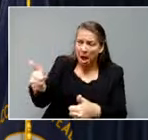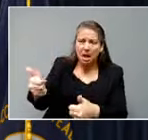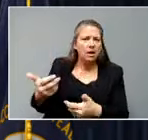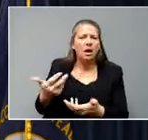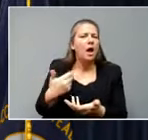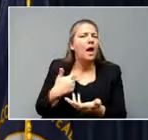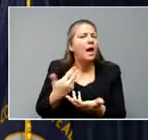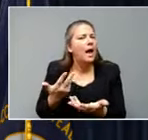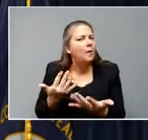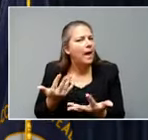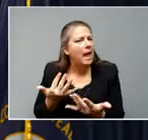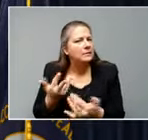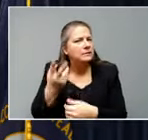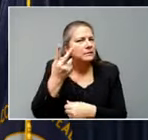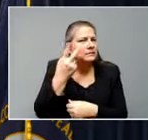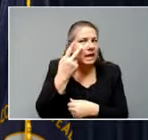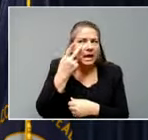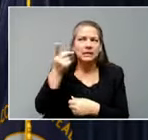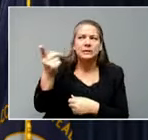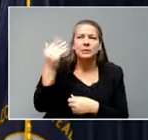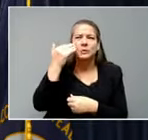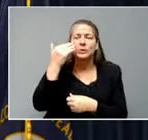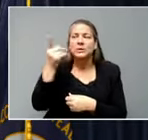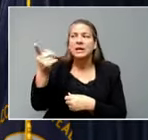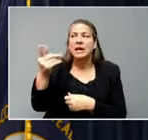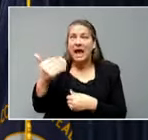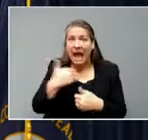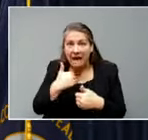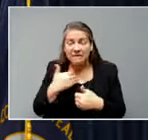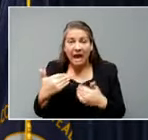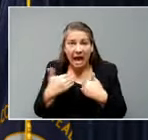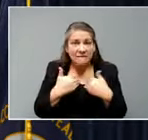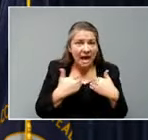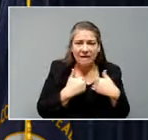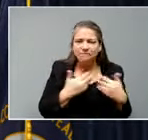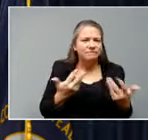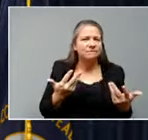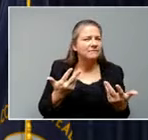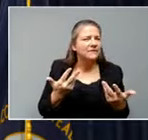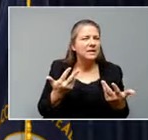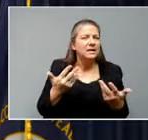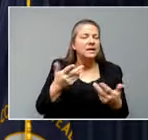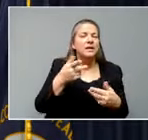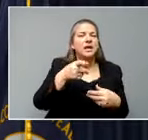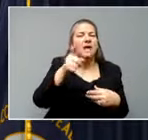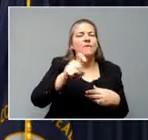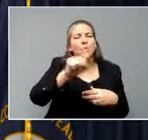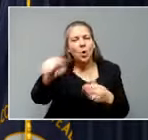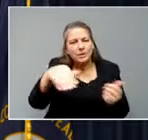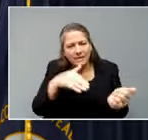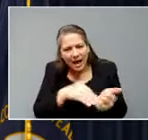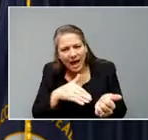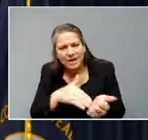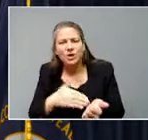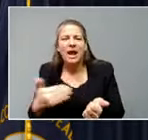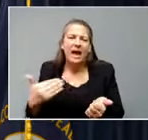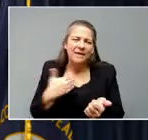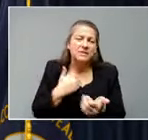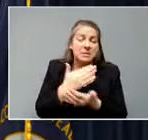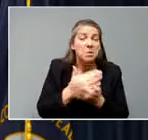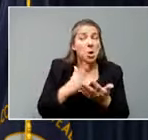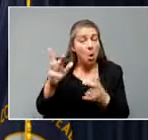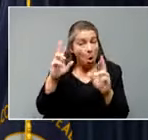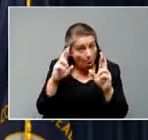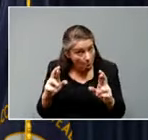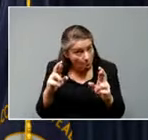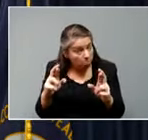long period of time. The only way you're going to be able to get them is actually seeing a doctor. And while there is a hope that at